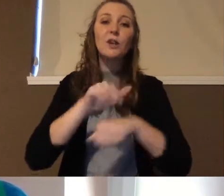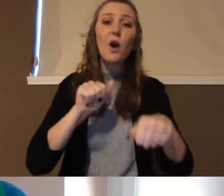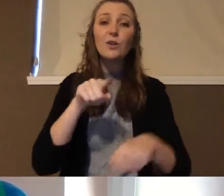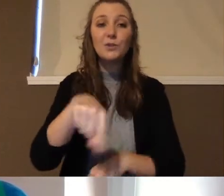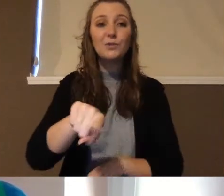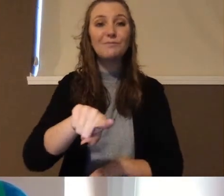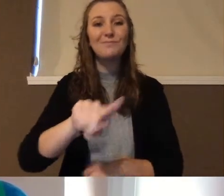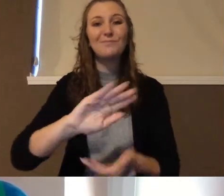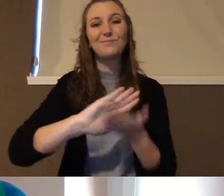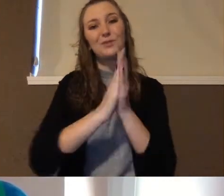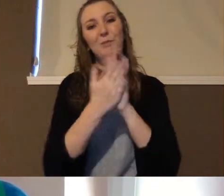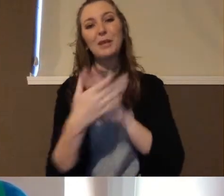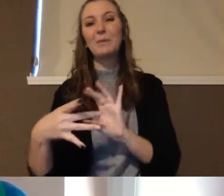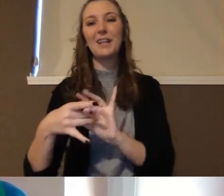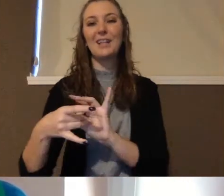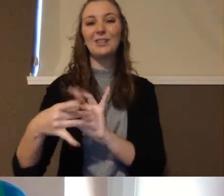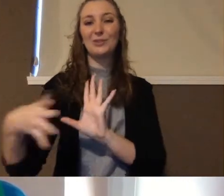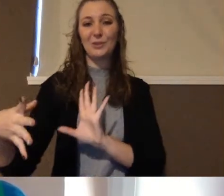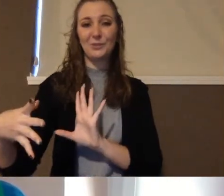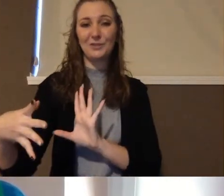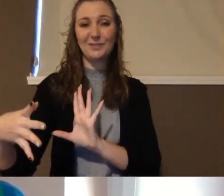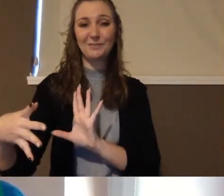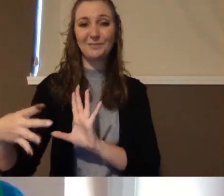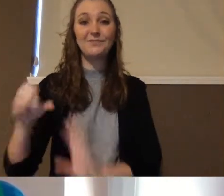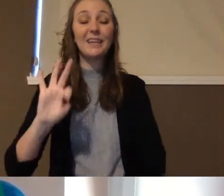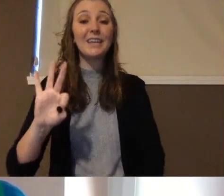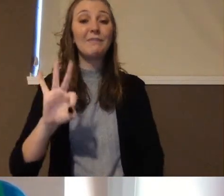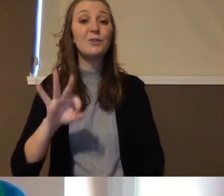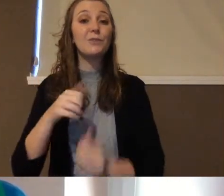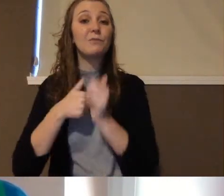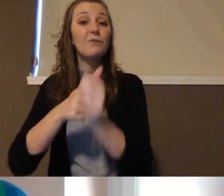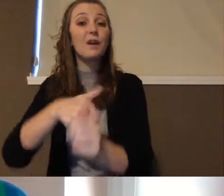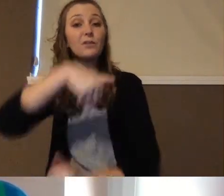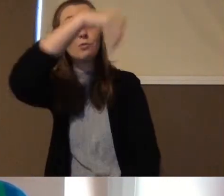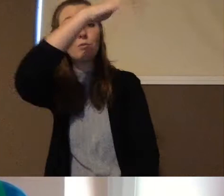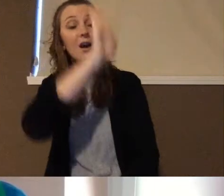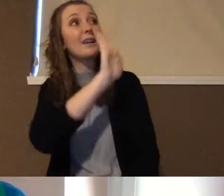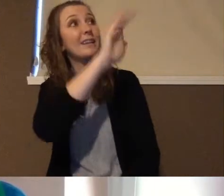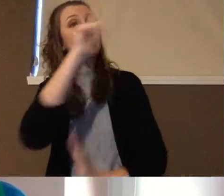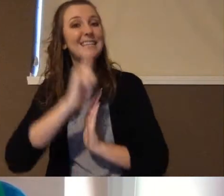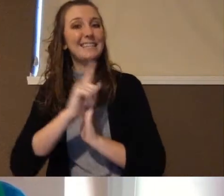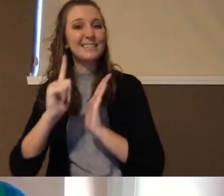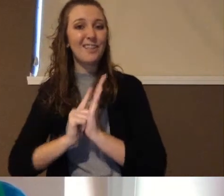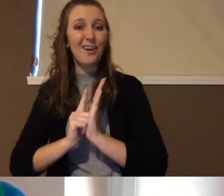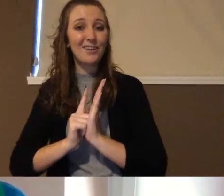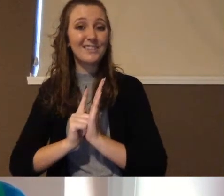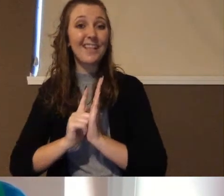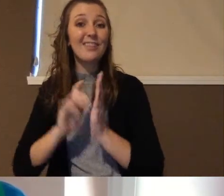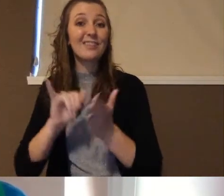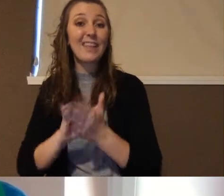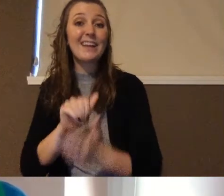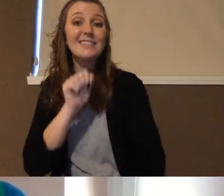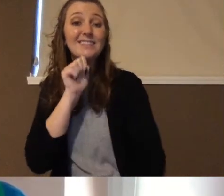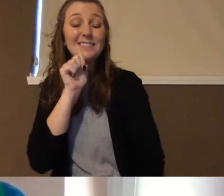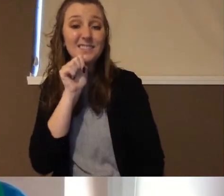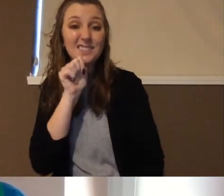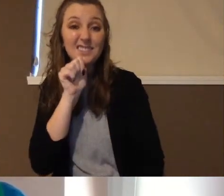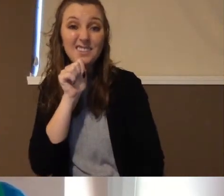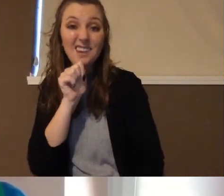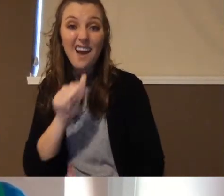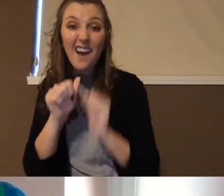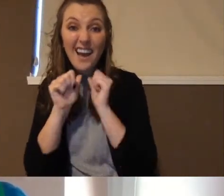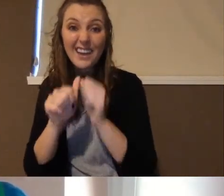have followed God's laws in ways that deny compassion and justice to anyone.